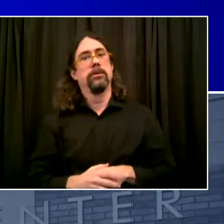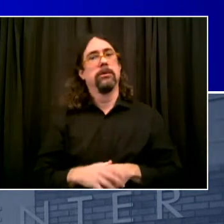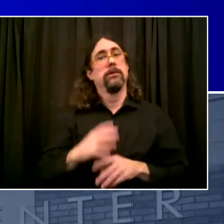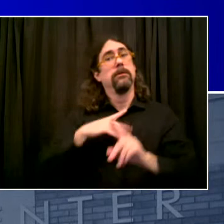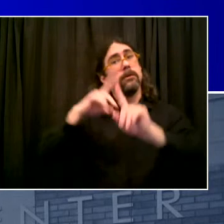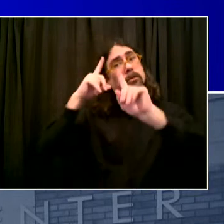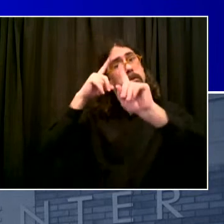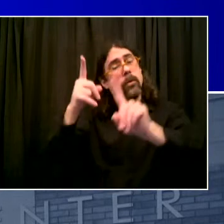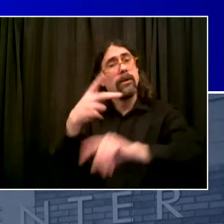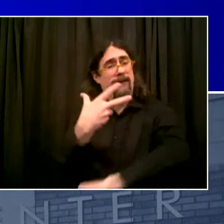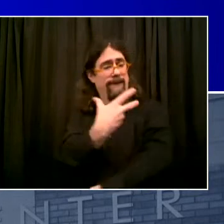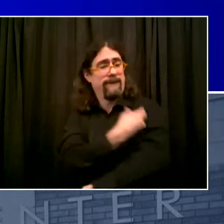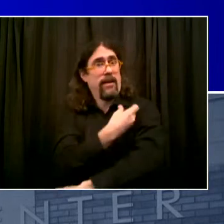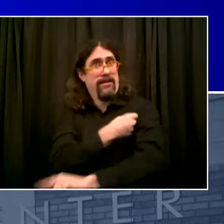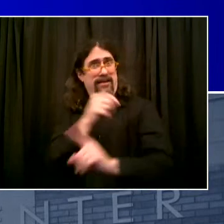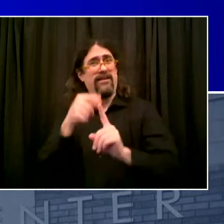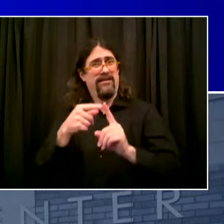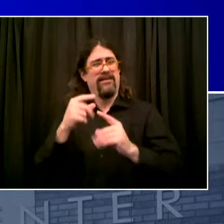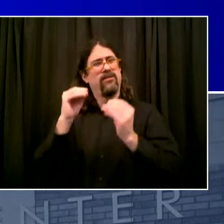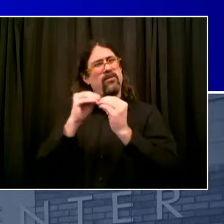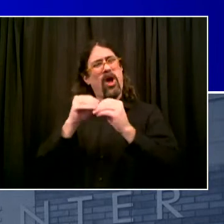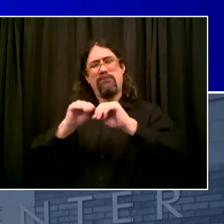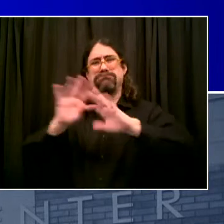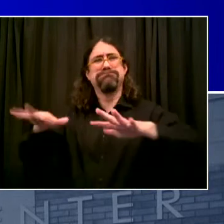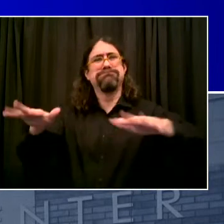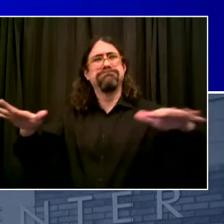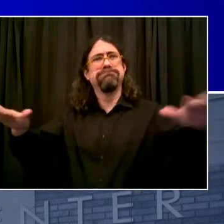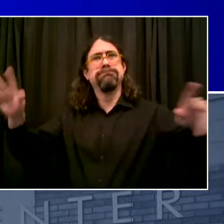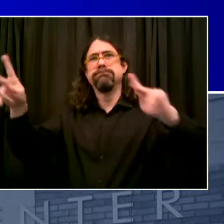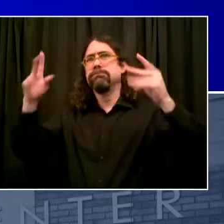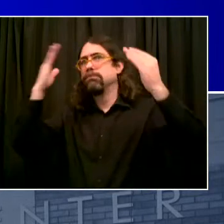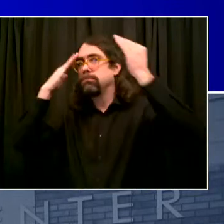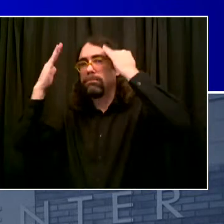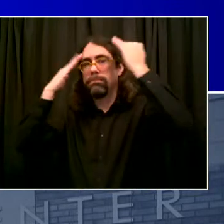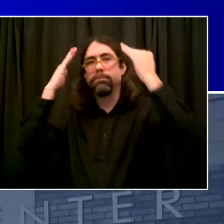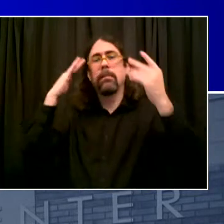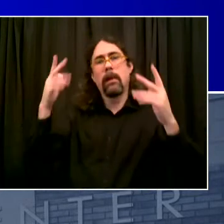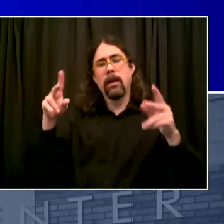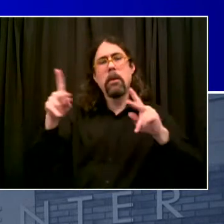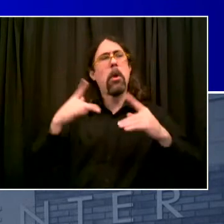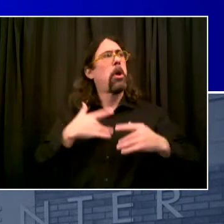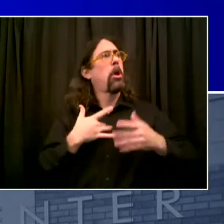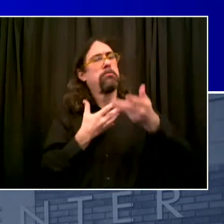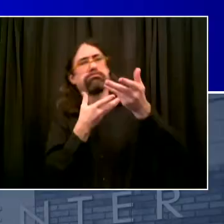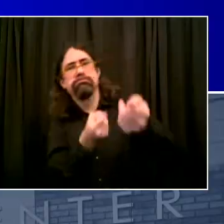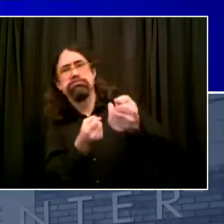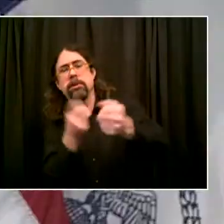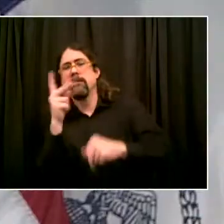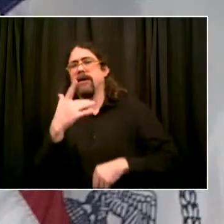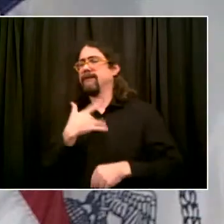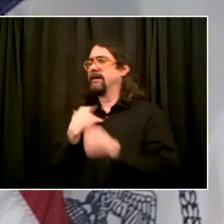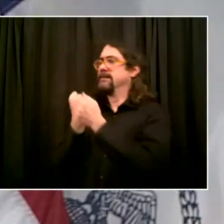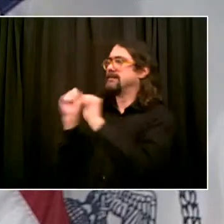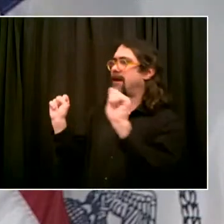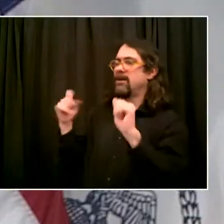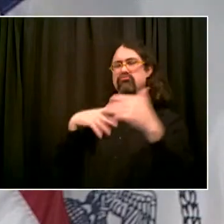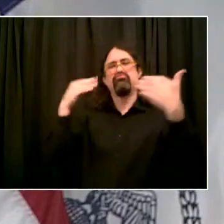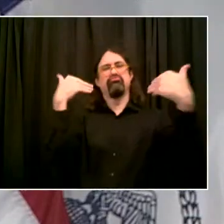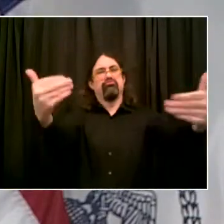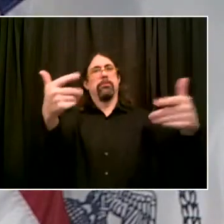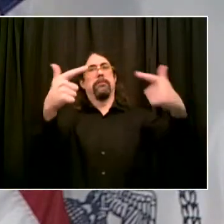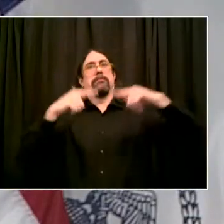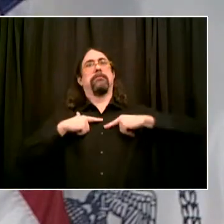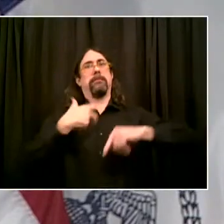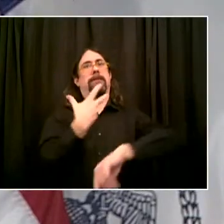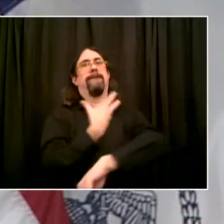supply is the only way we get that problem addressed, a greater supply. But we're going to do everything in our power in the